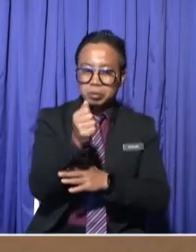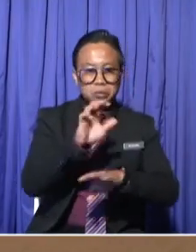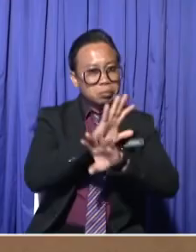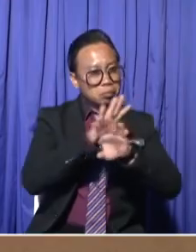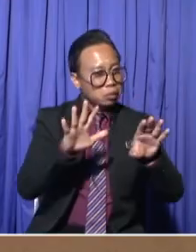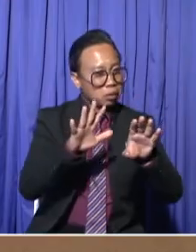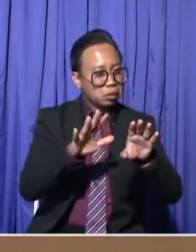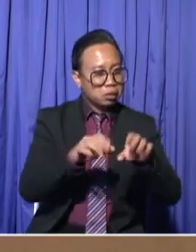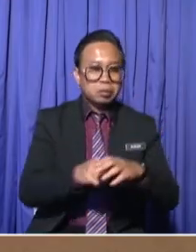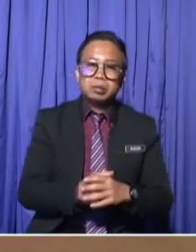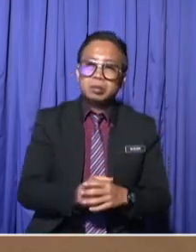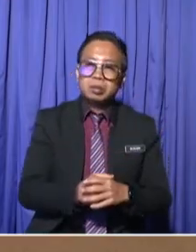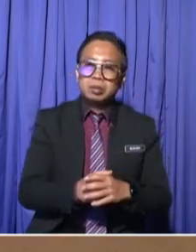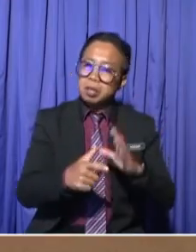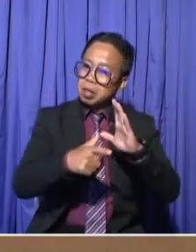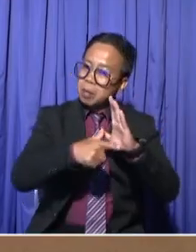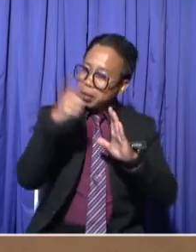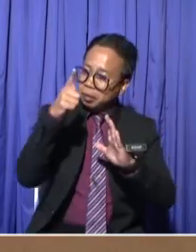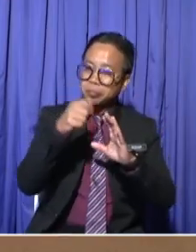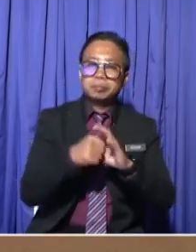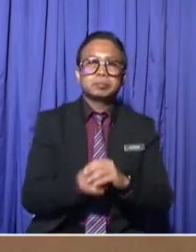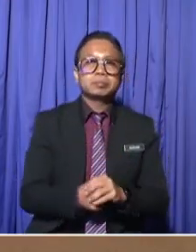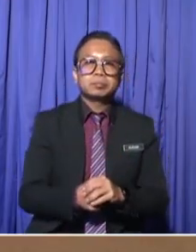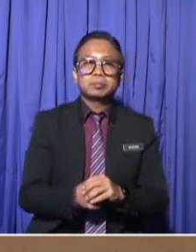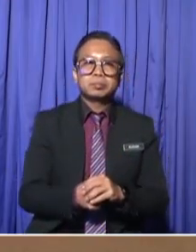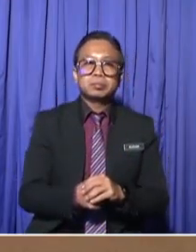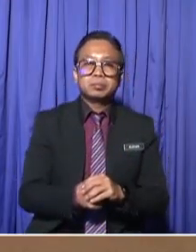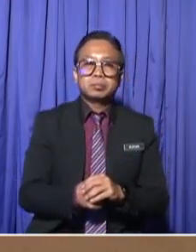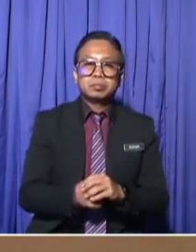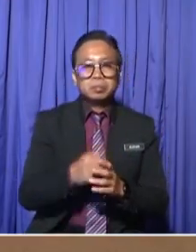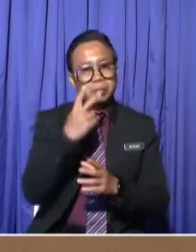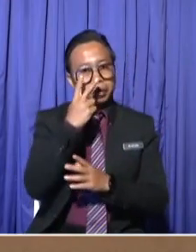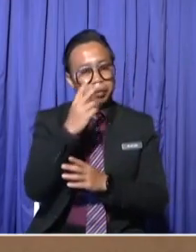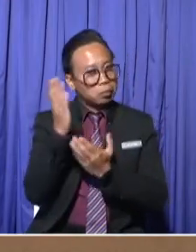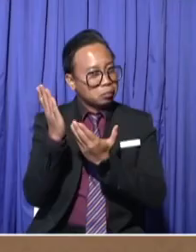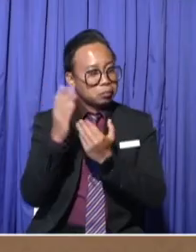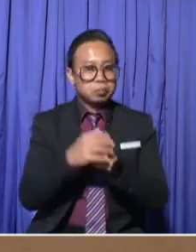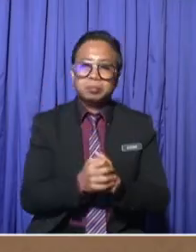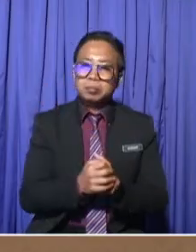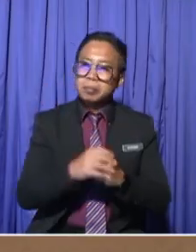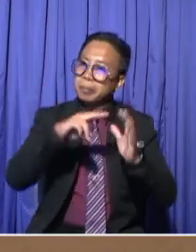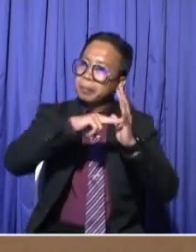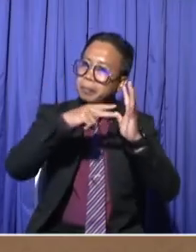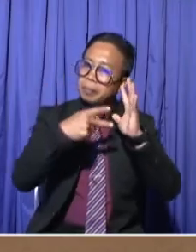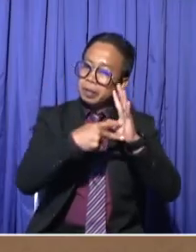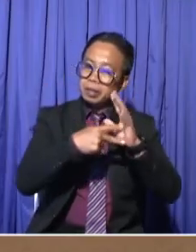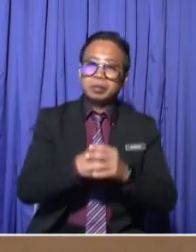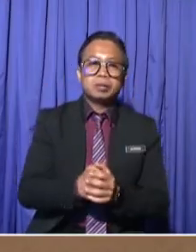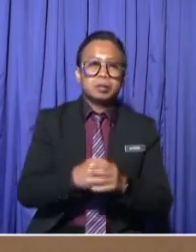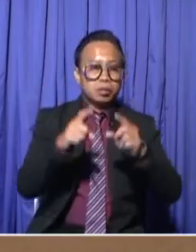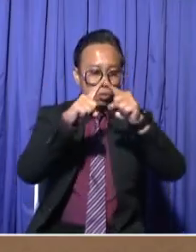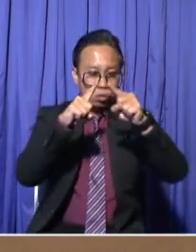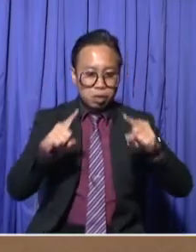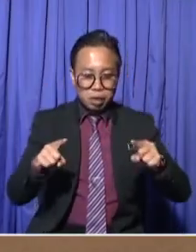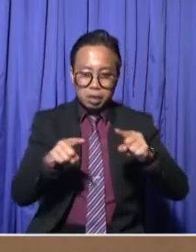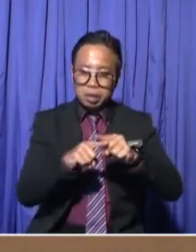extra region right here and over here. It means this